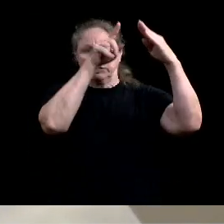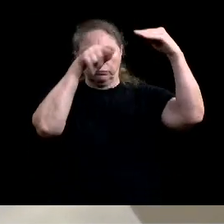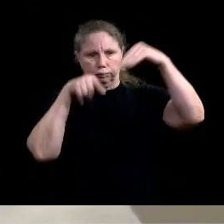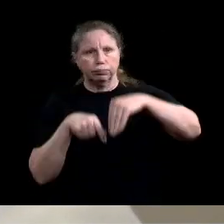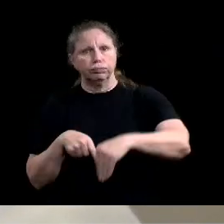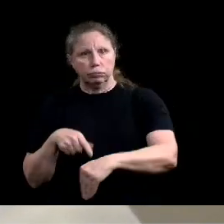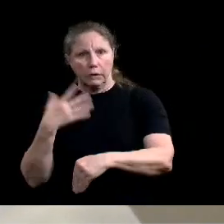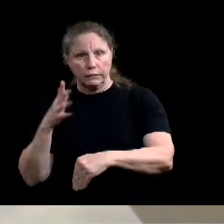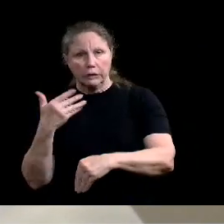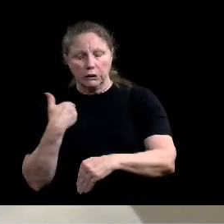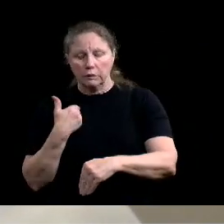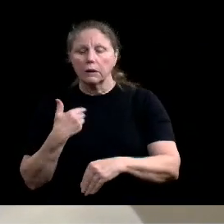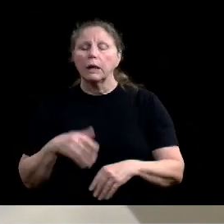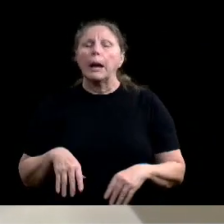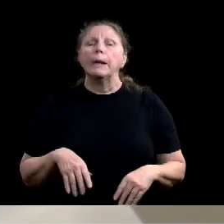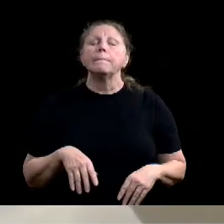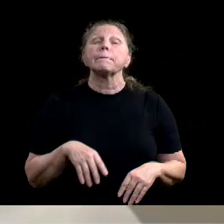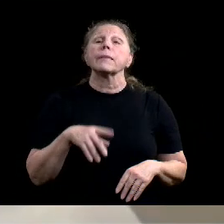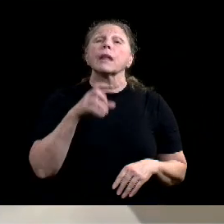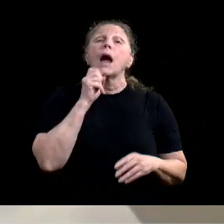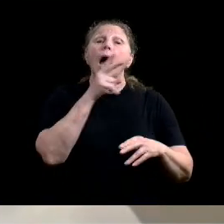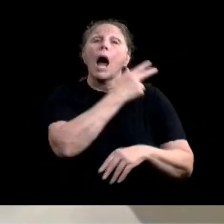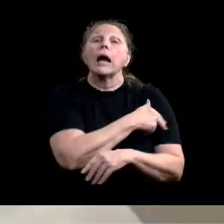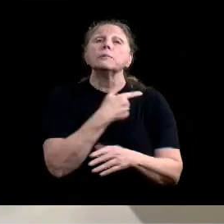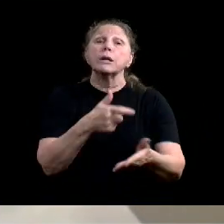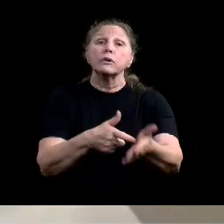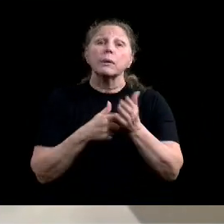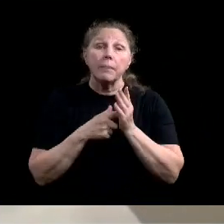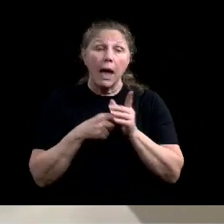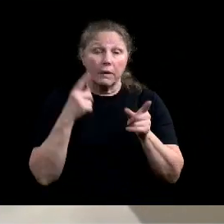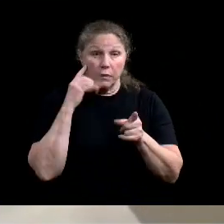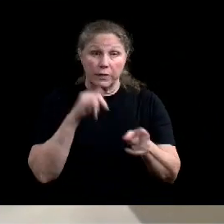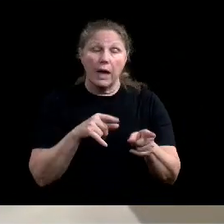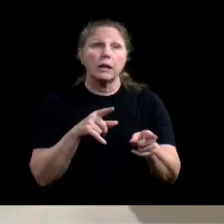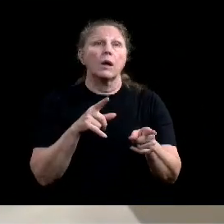Texas is now at about